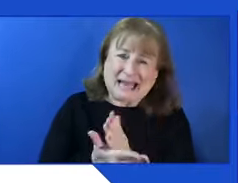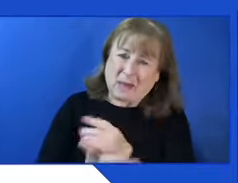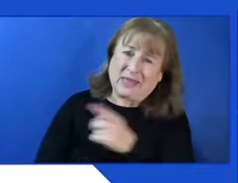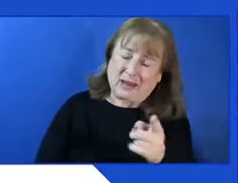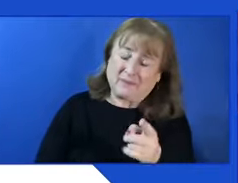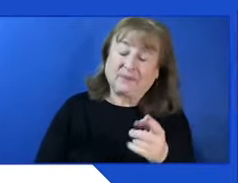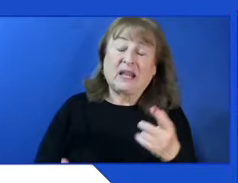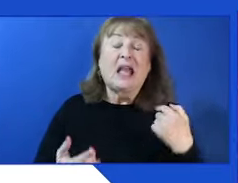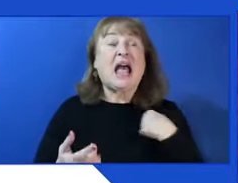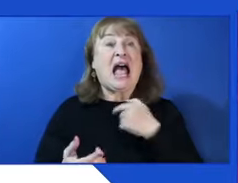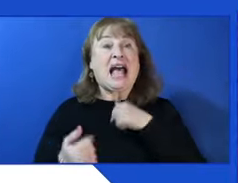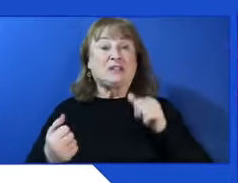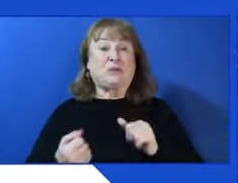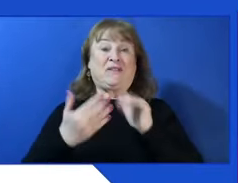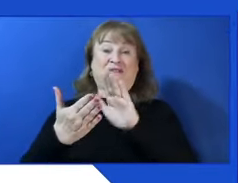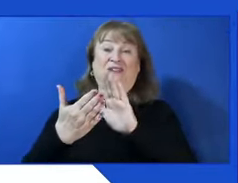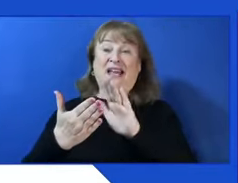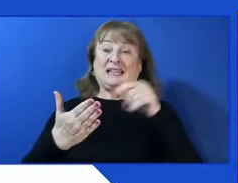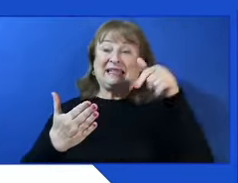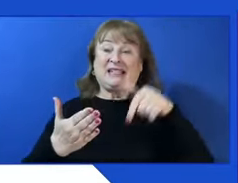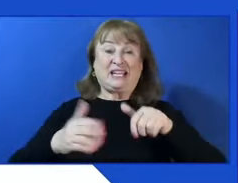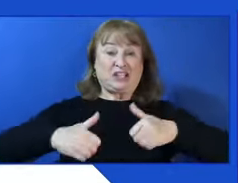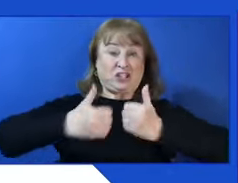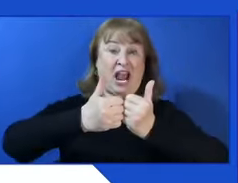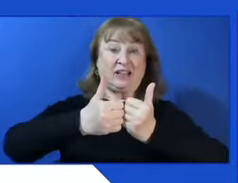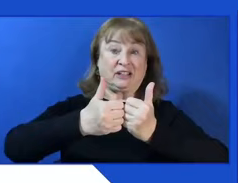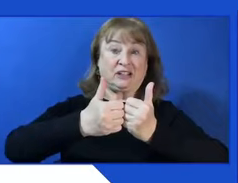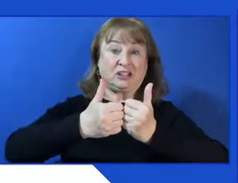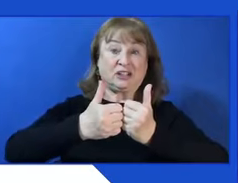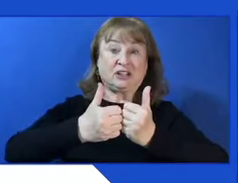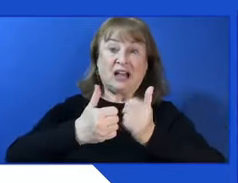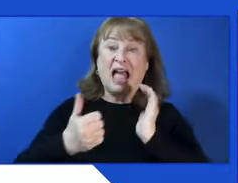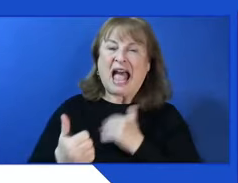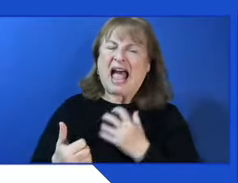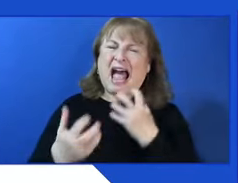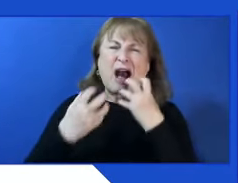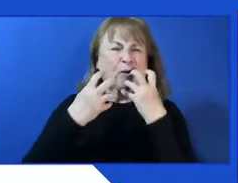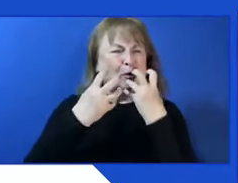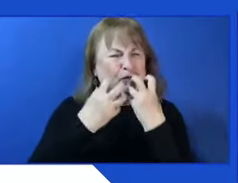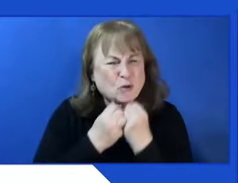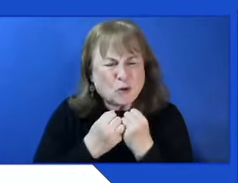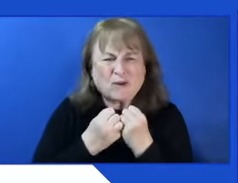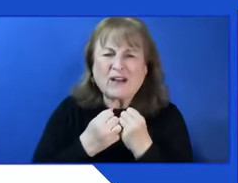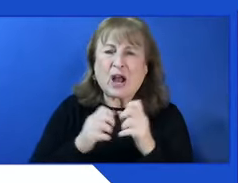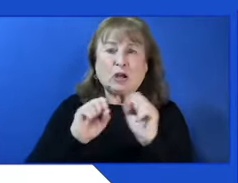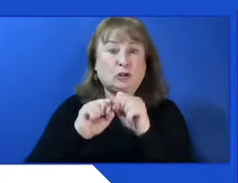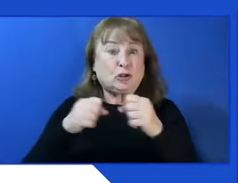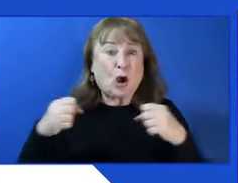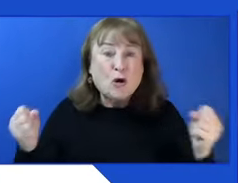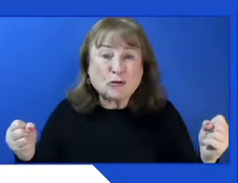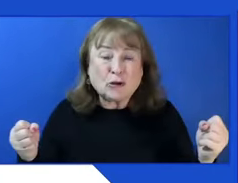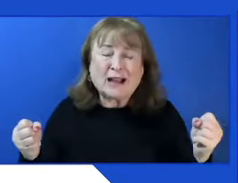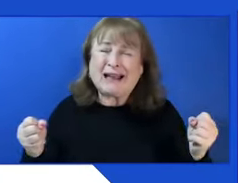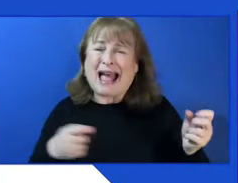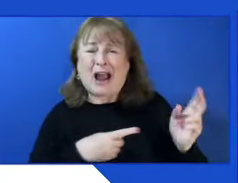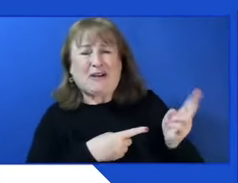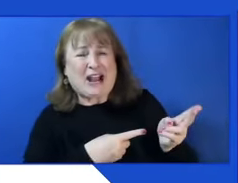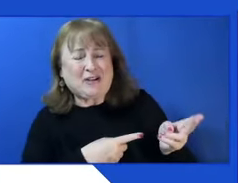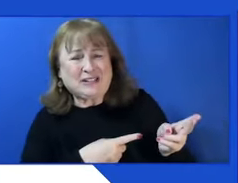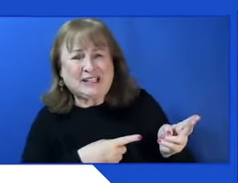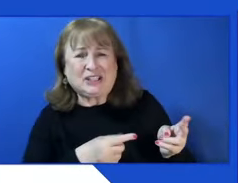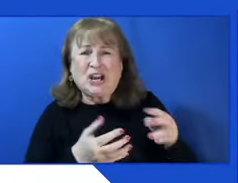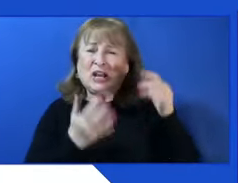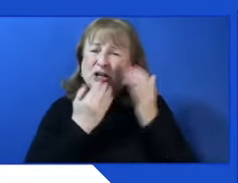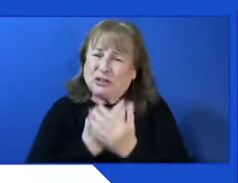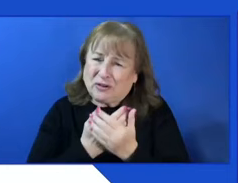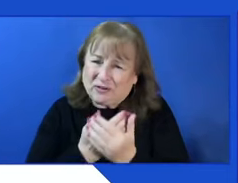As we face this challenge, our core values of Torah, our heritage, tefillah,